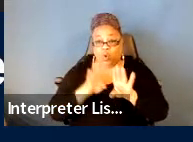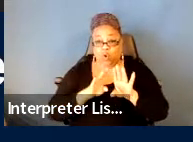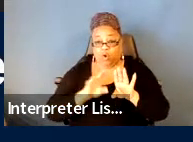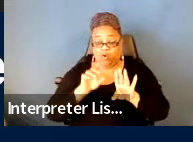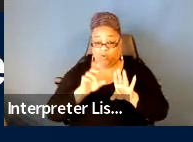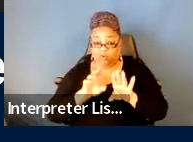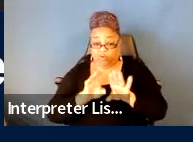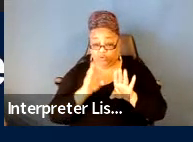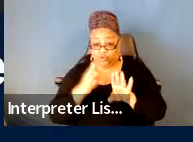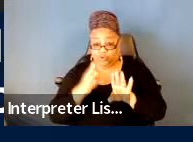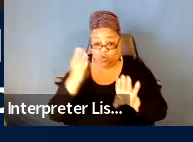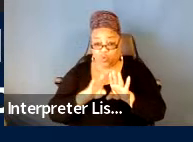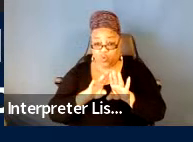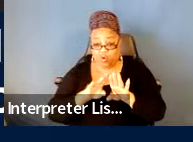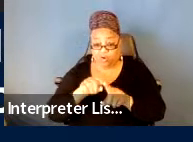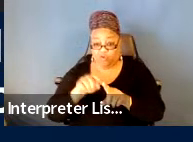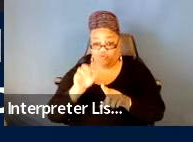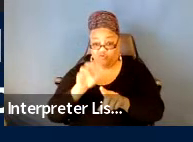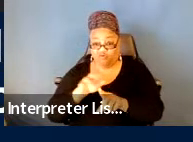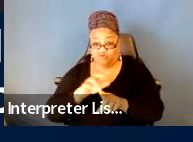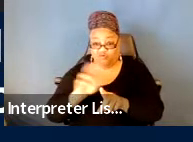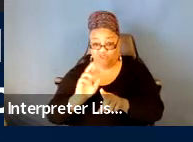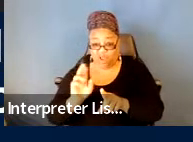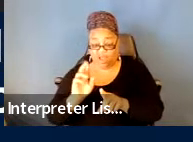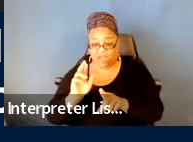Next slide, slide 21.